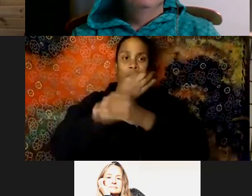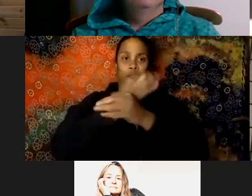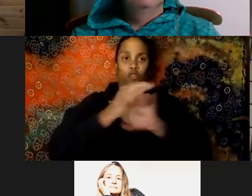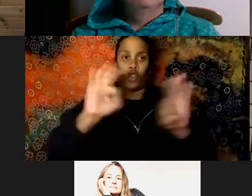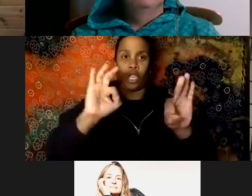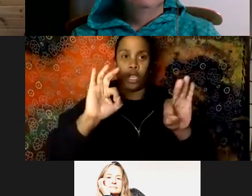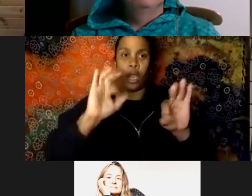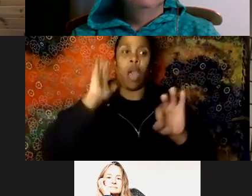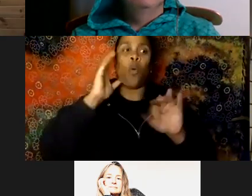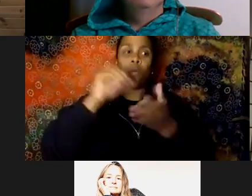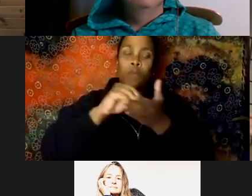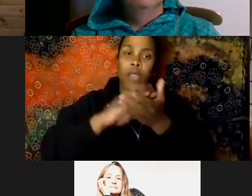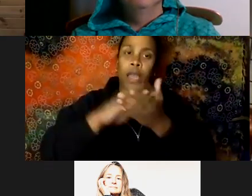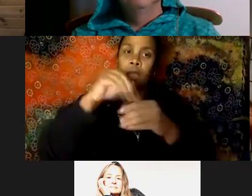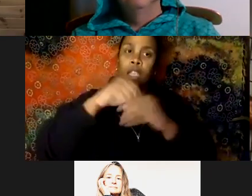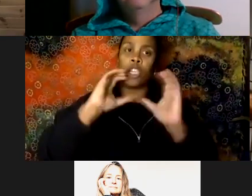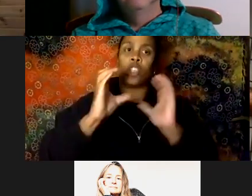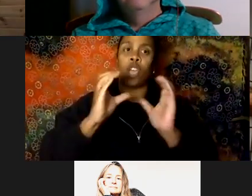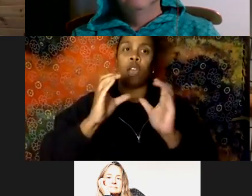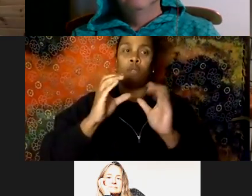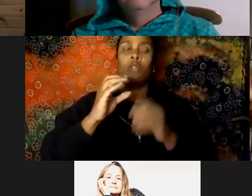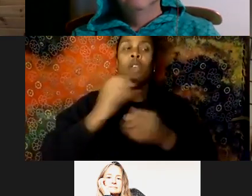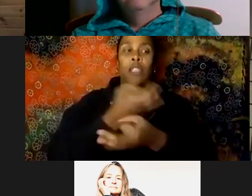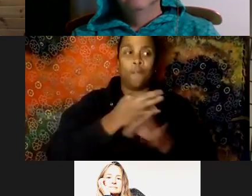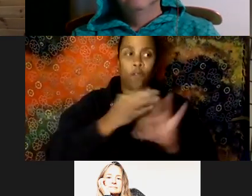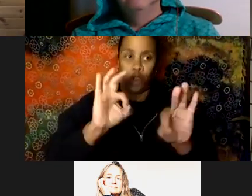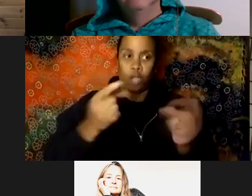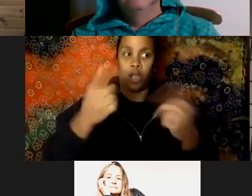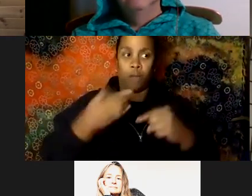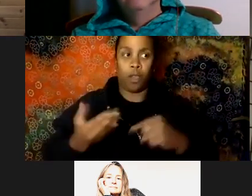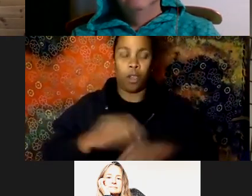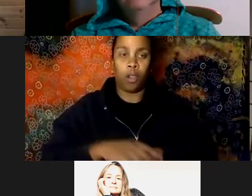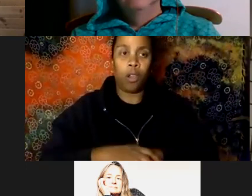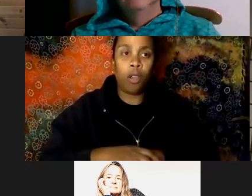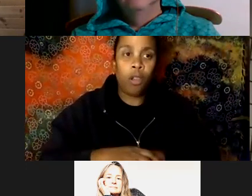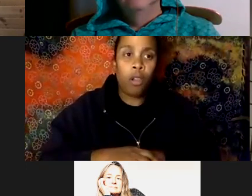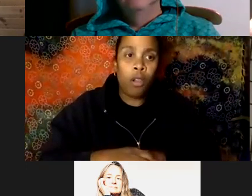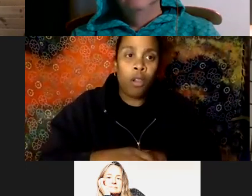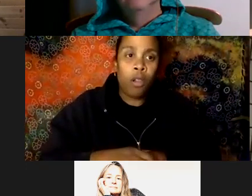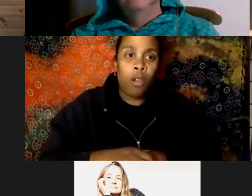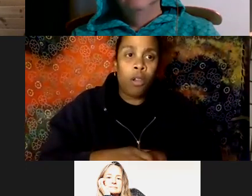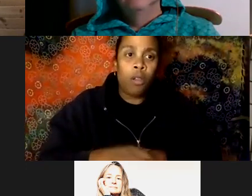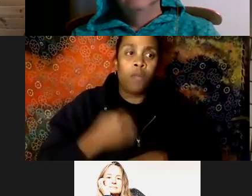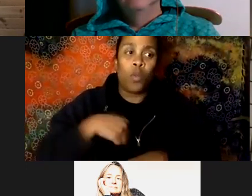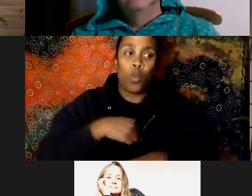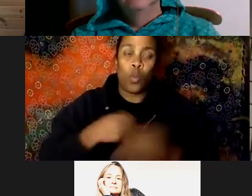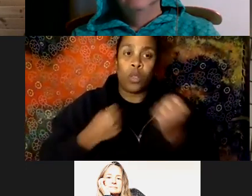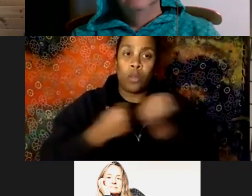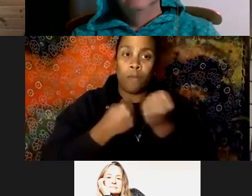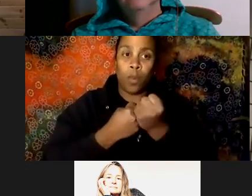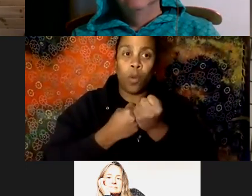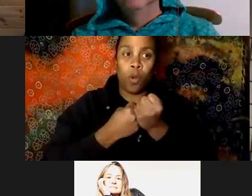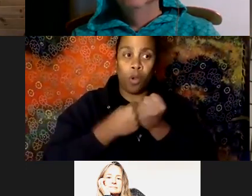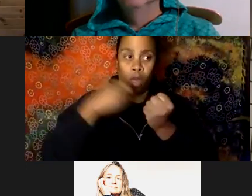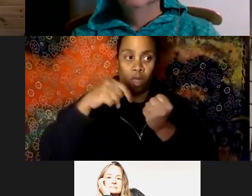It's free to be here to listen and learn from all that is shared. And then the way we support all of us to continue to have these